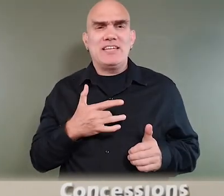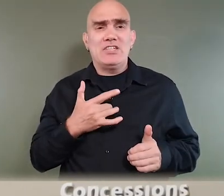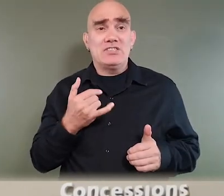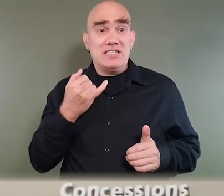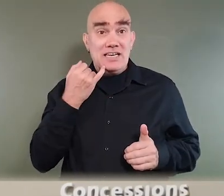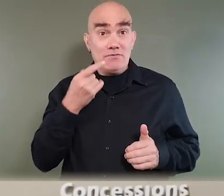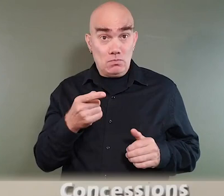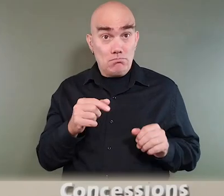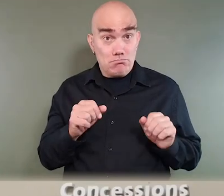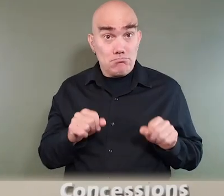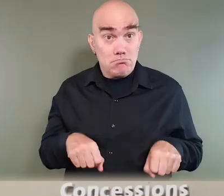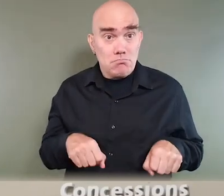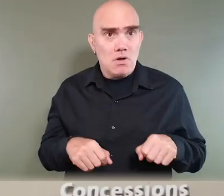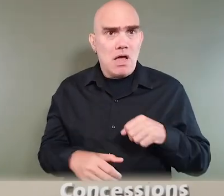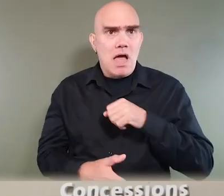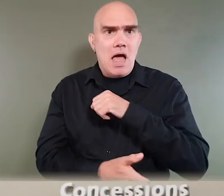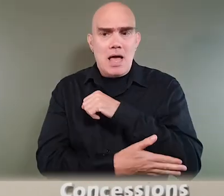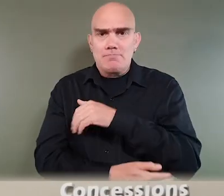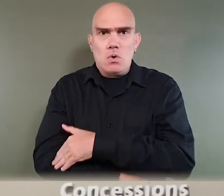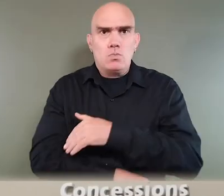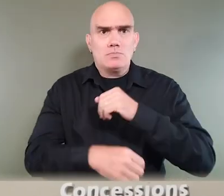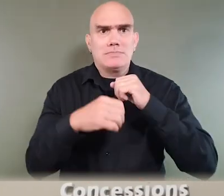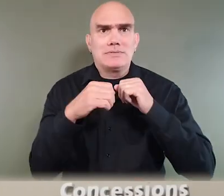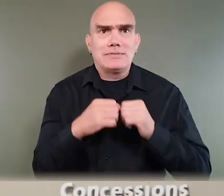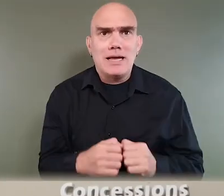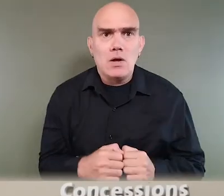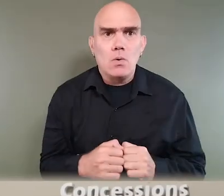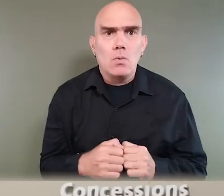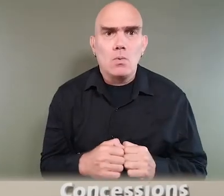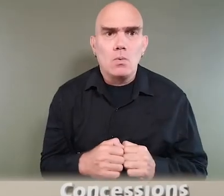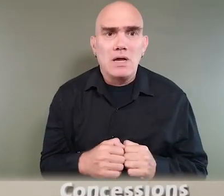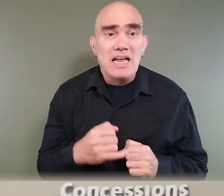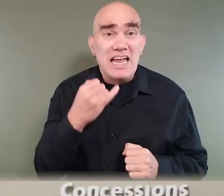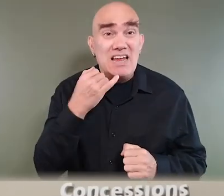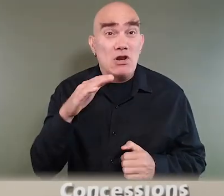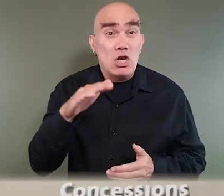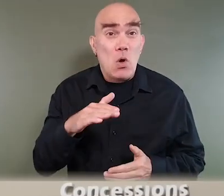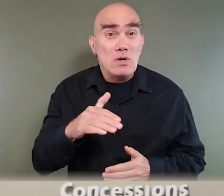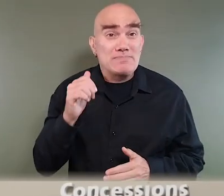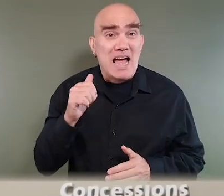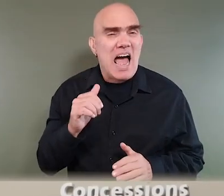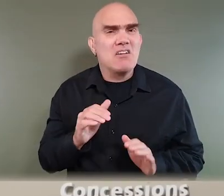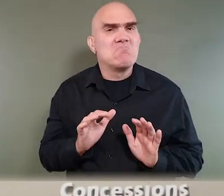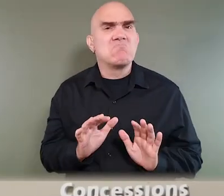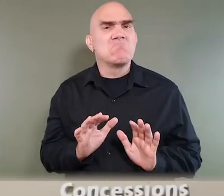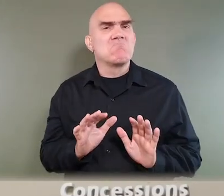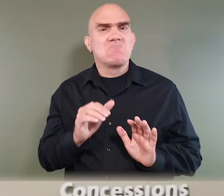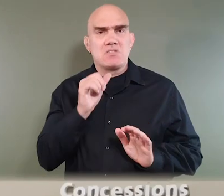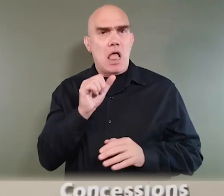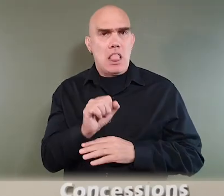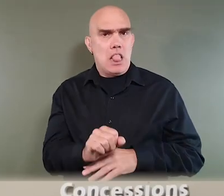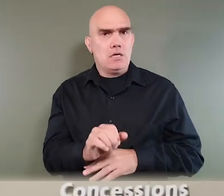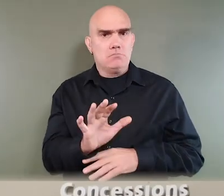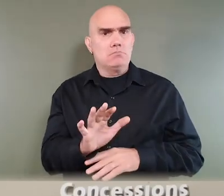come down. If you've got issues with your low back, you're not going to go any